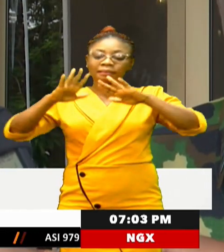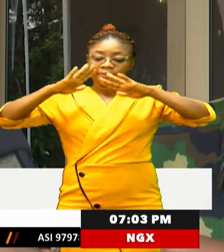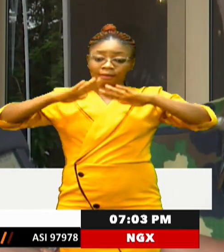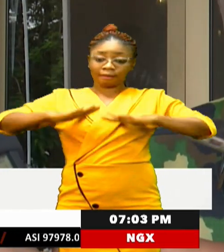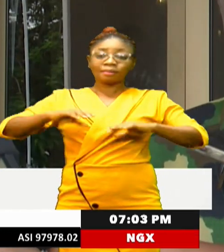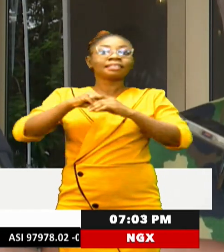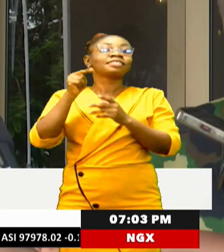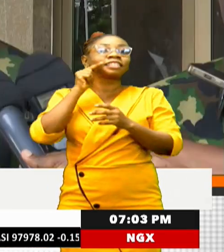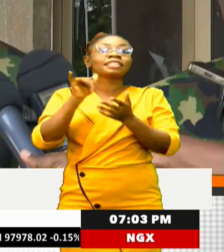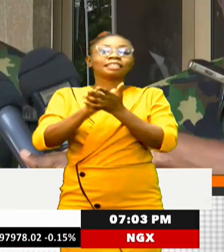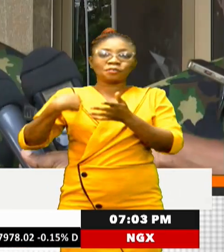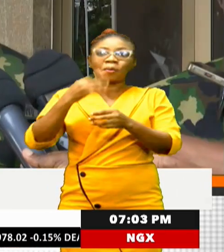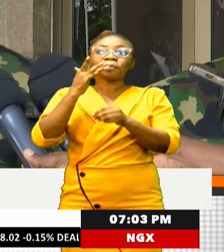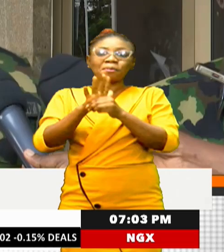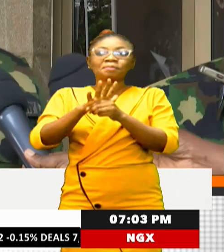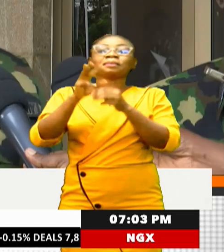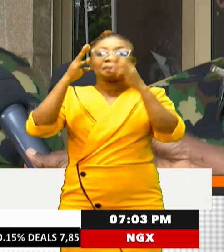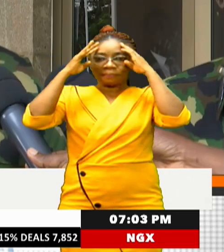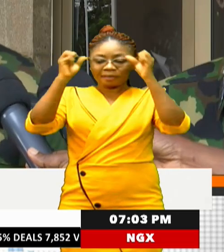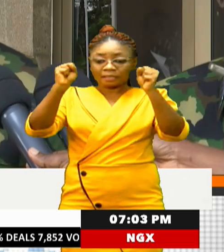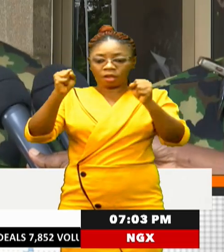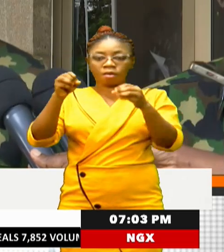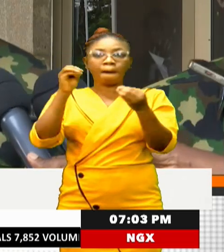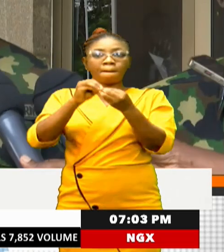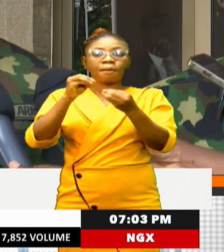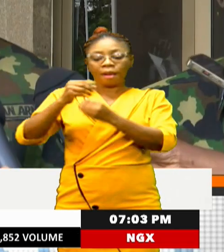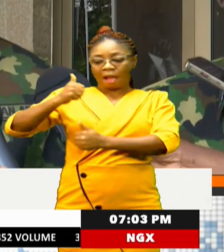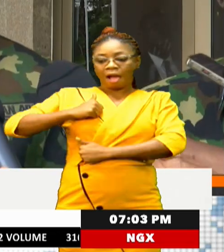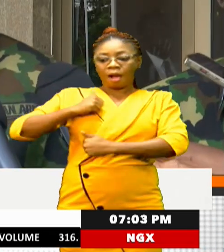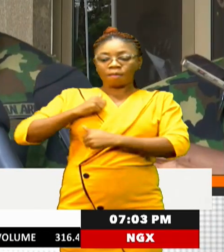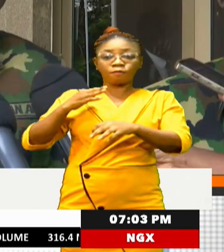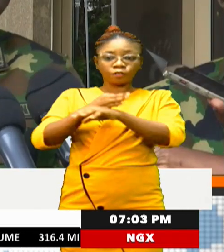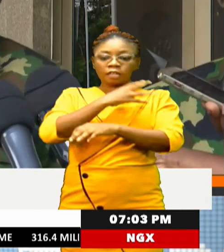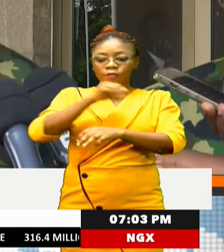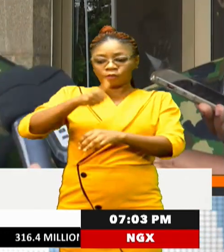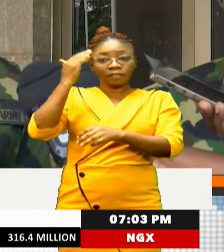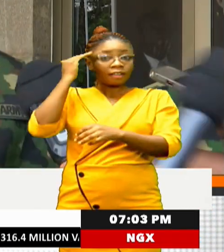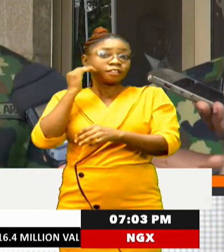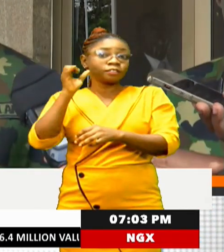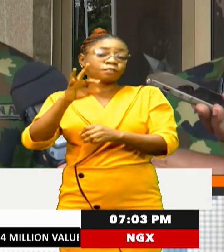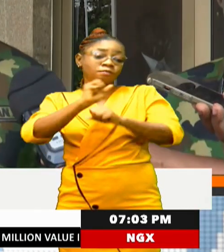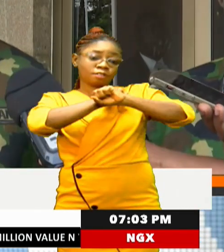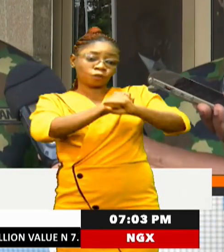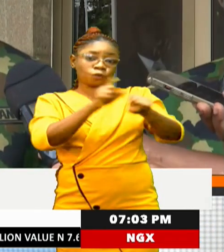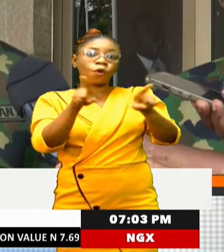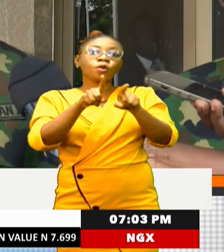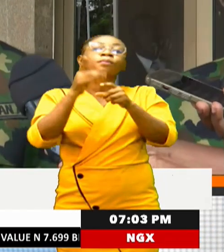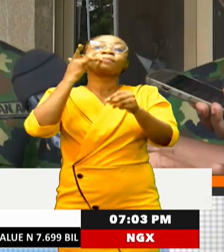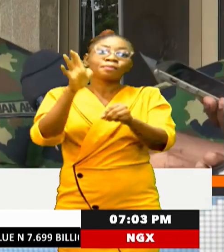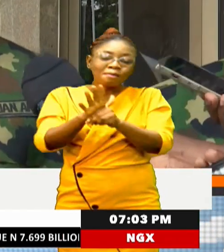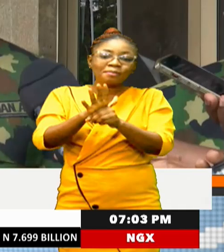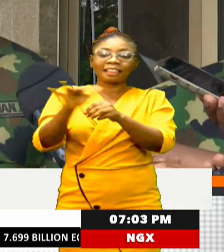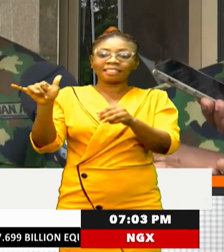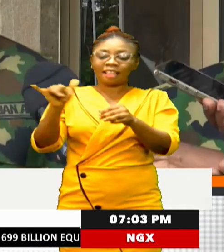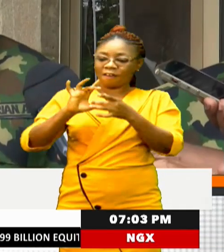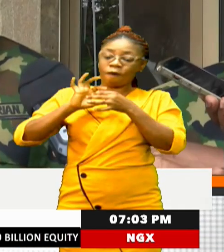assured Mr. President. And again, the armed forces and other heads of security agencies also reaffirmed their